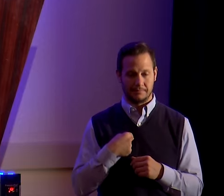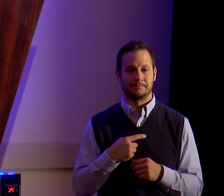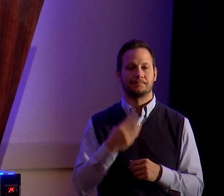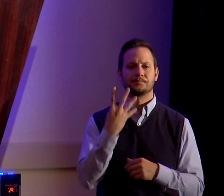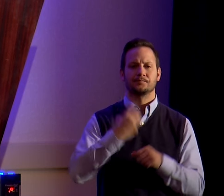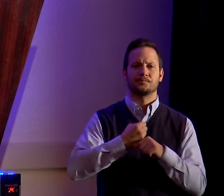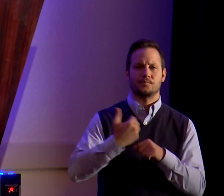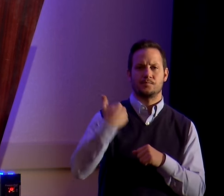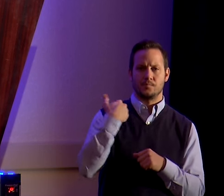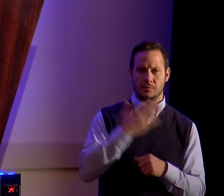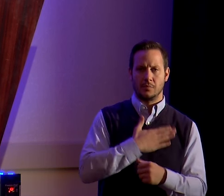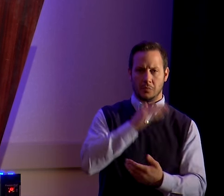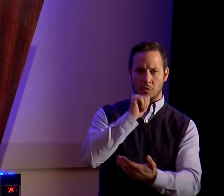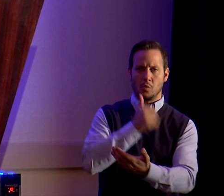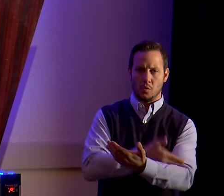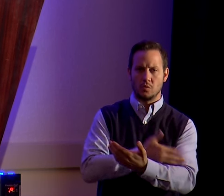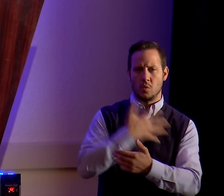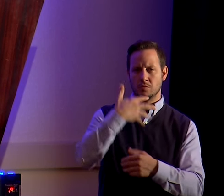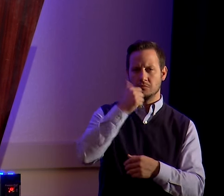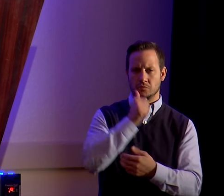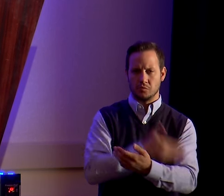older daughter turned 21.